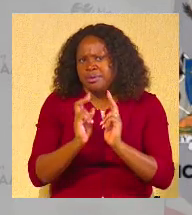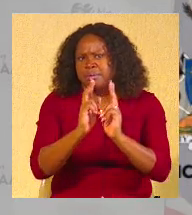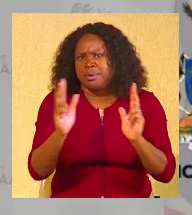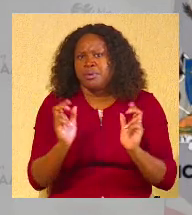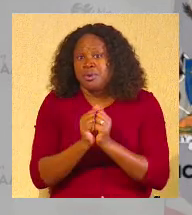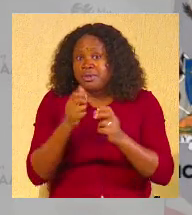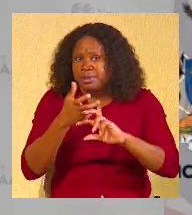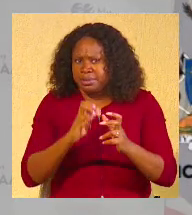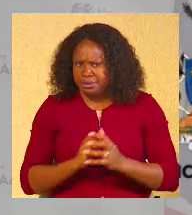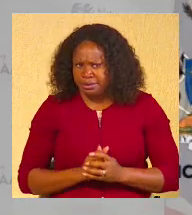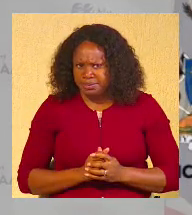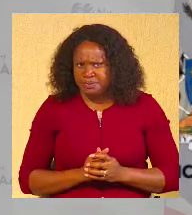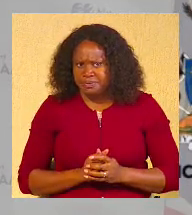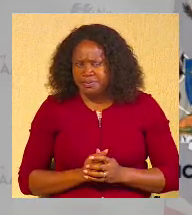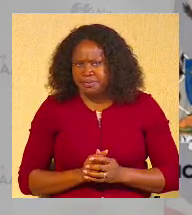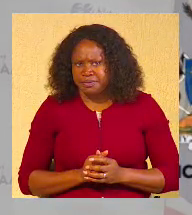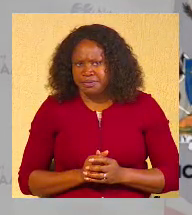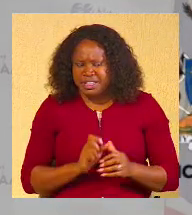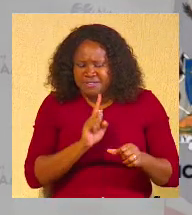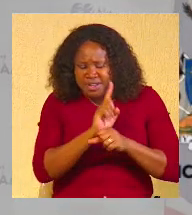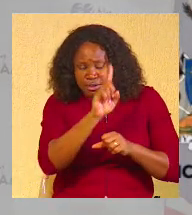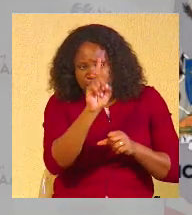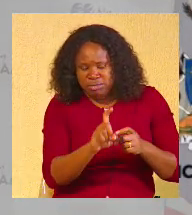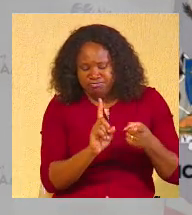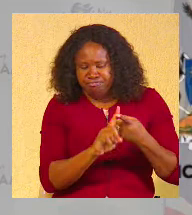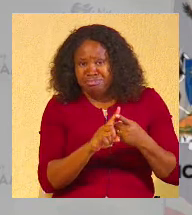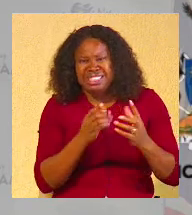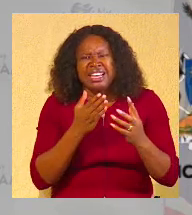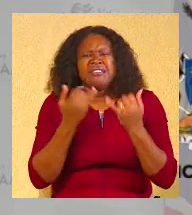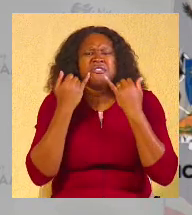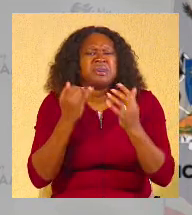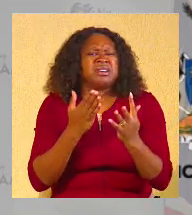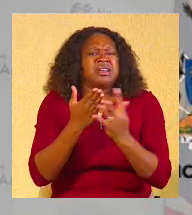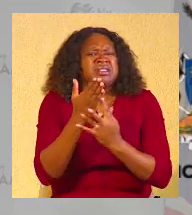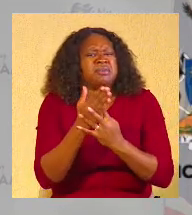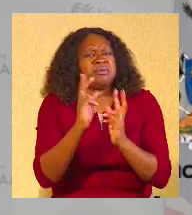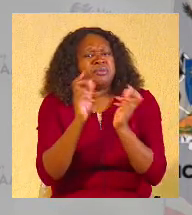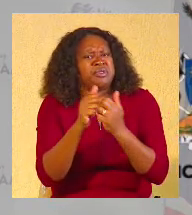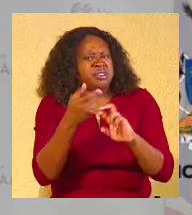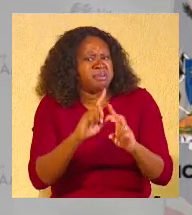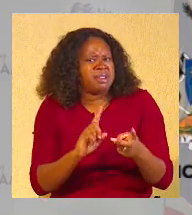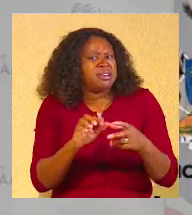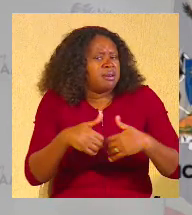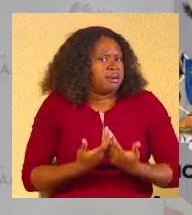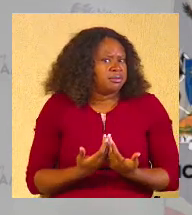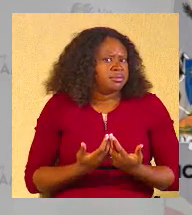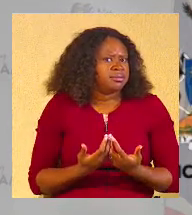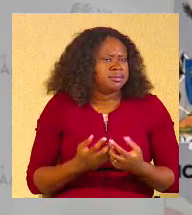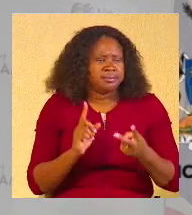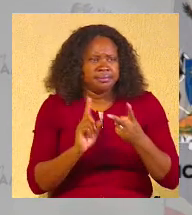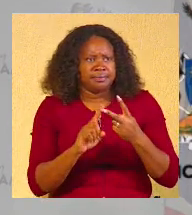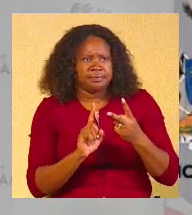with disabilities? So that's the first question. And the second question would be like, we